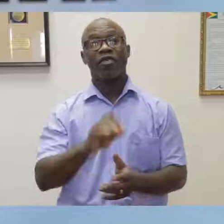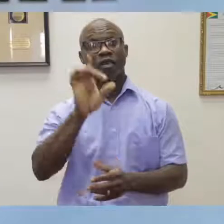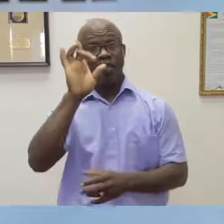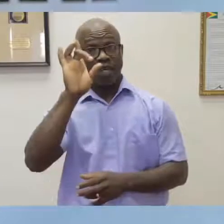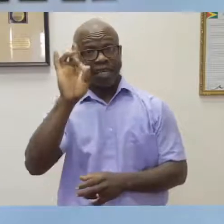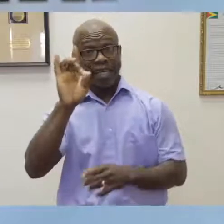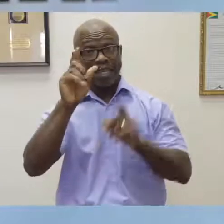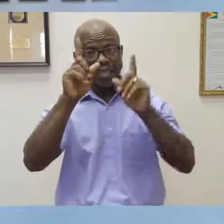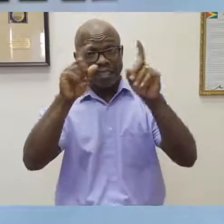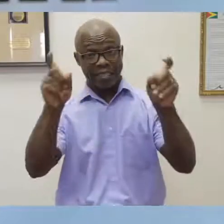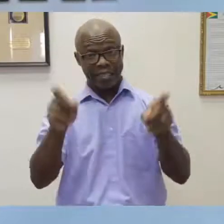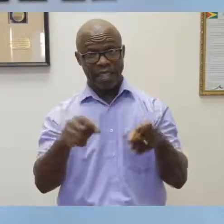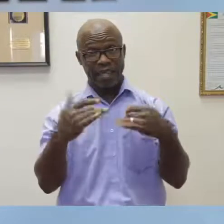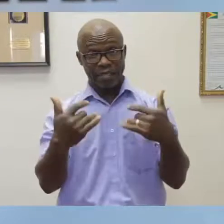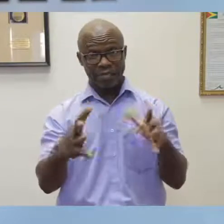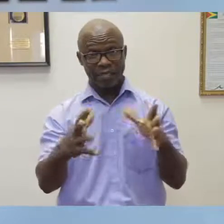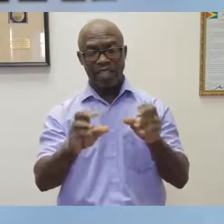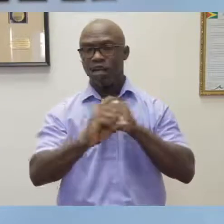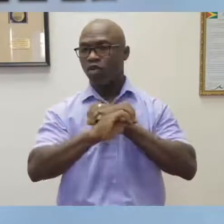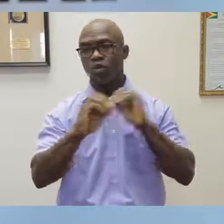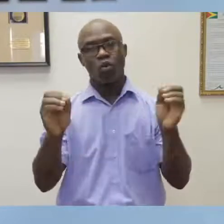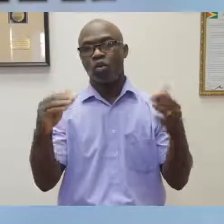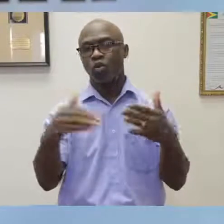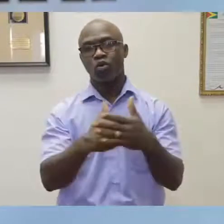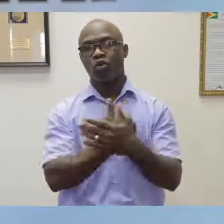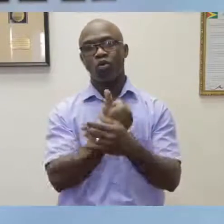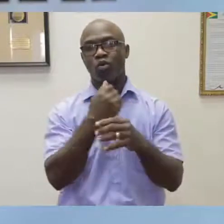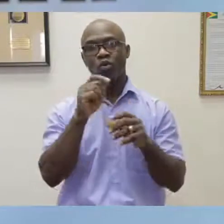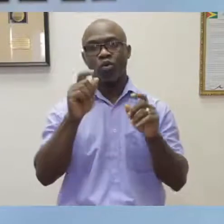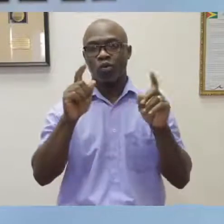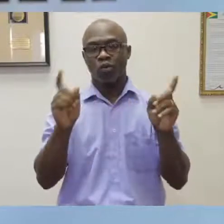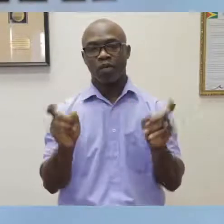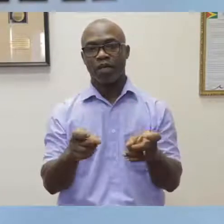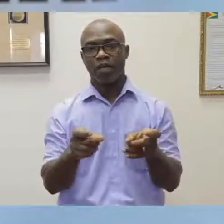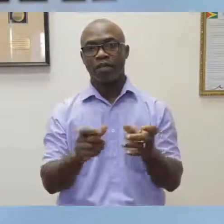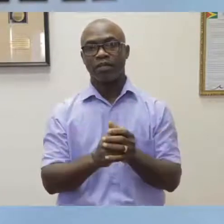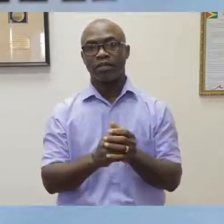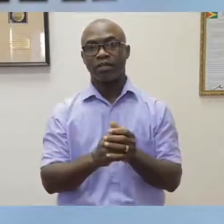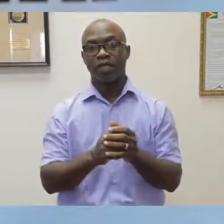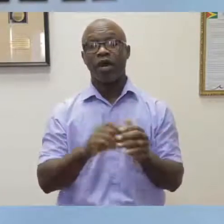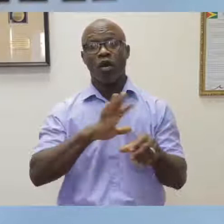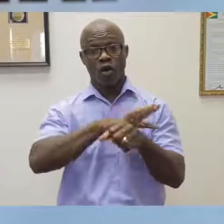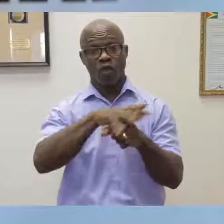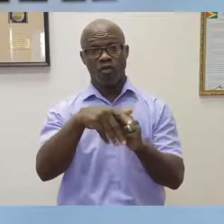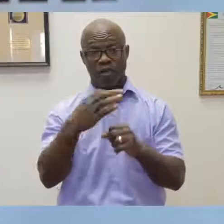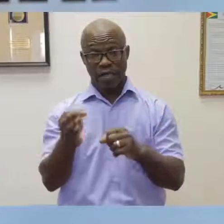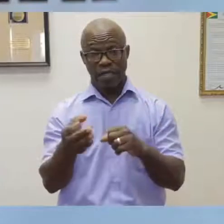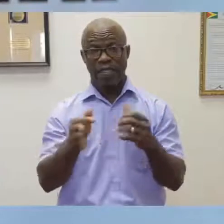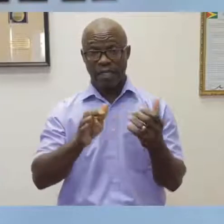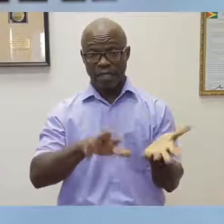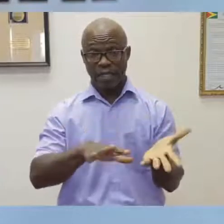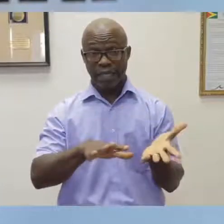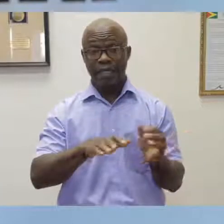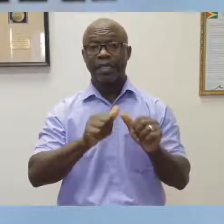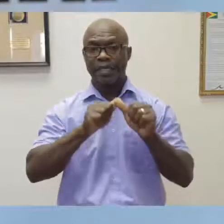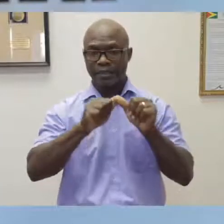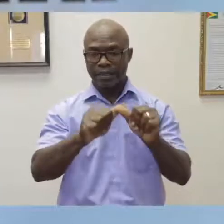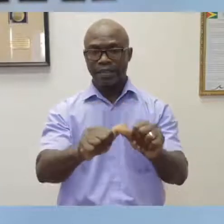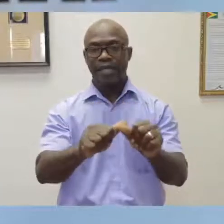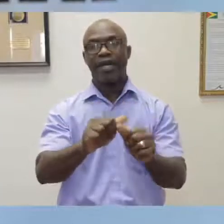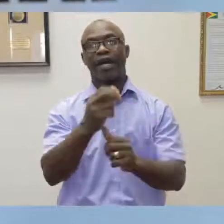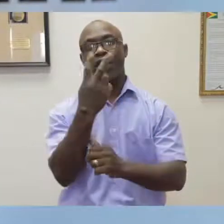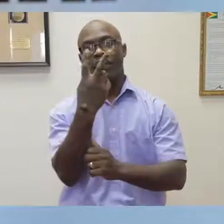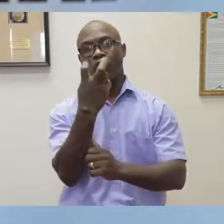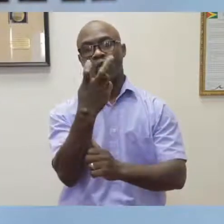done, there are no new cases. Our COVID-19 deaths remain at